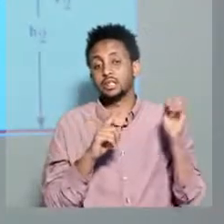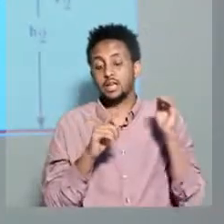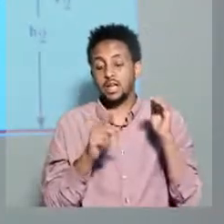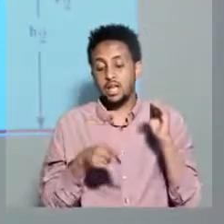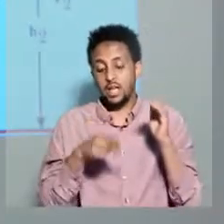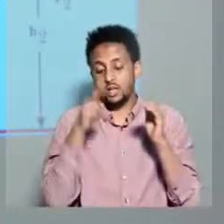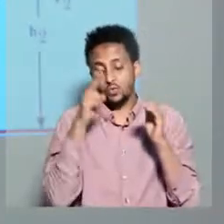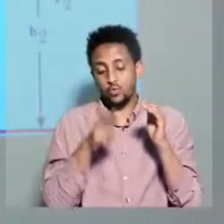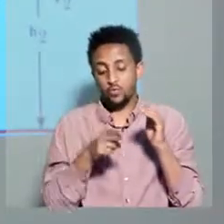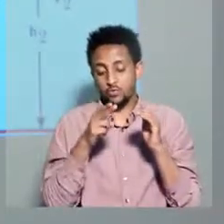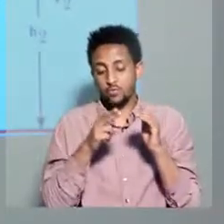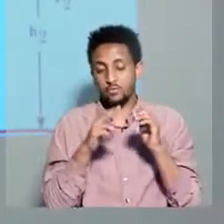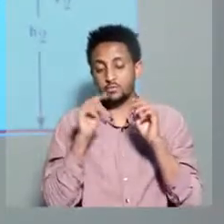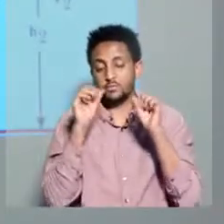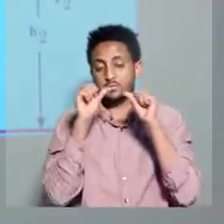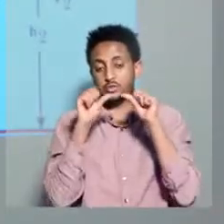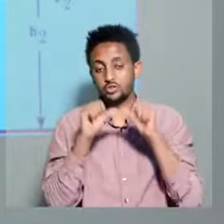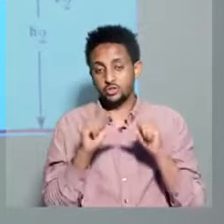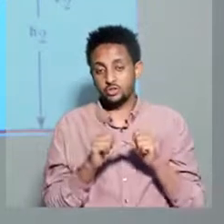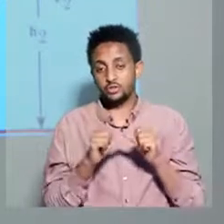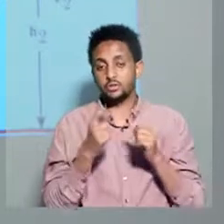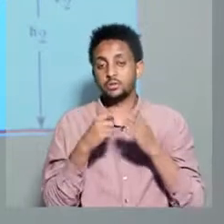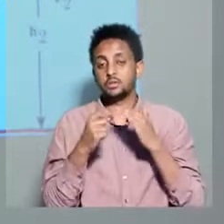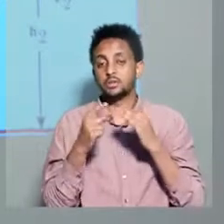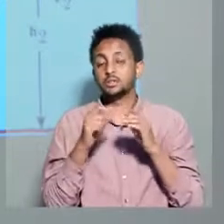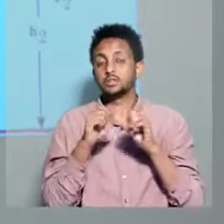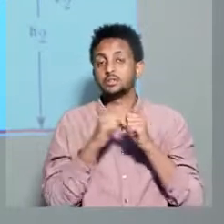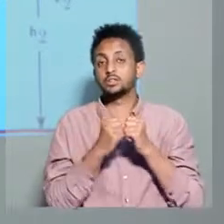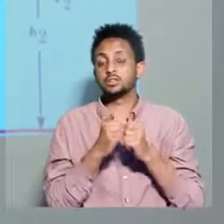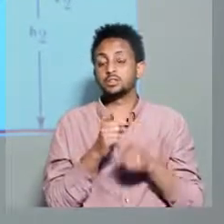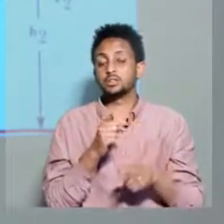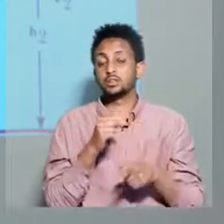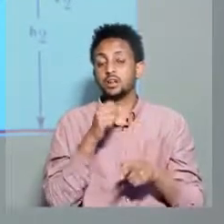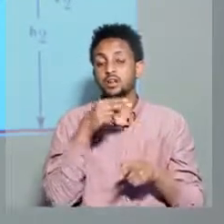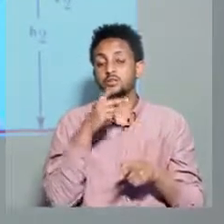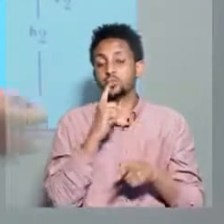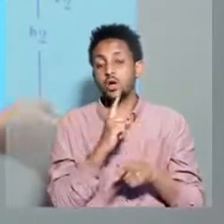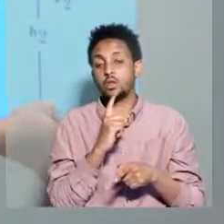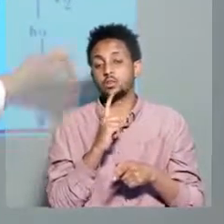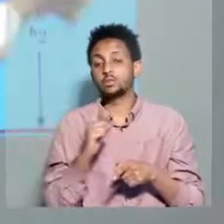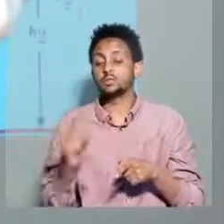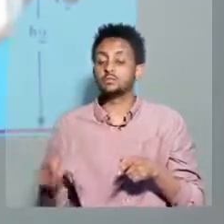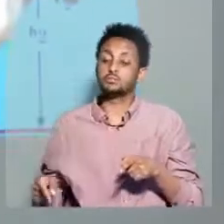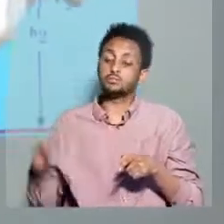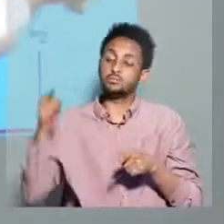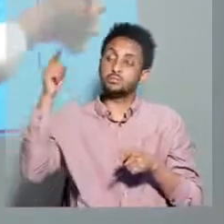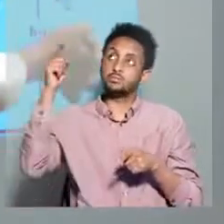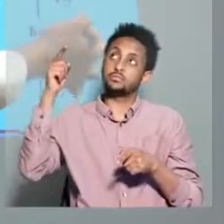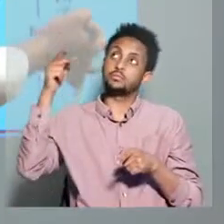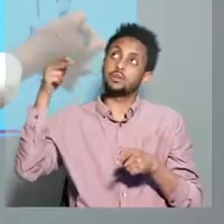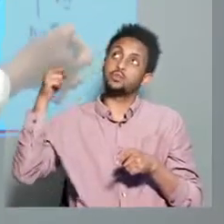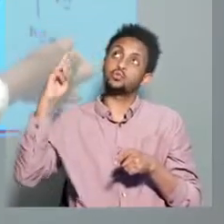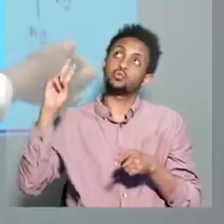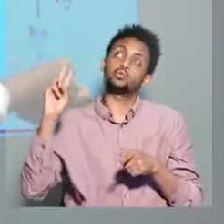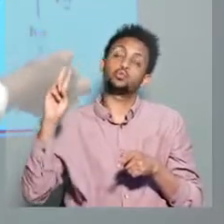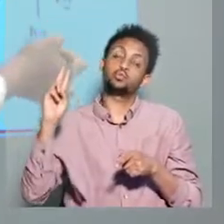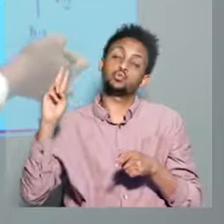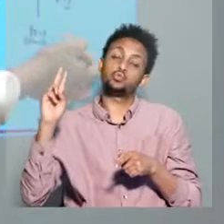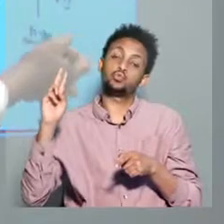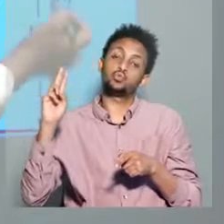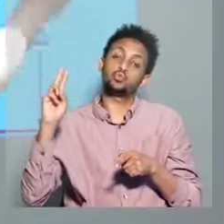height of this object is measured from this. Let's say at section 1 we do have h1, and here at section 2 you have